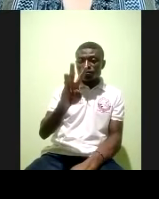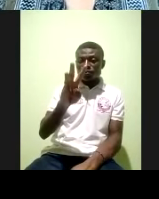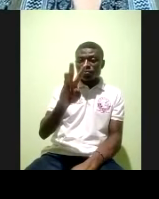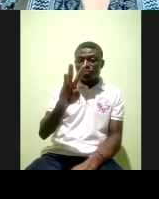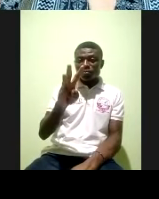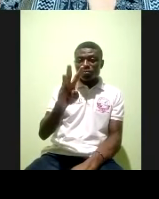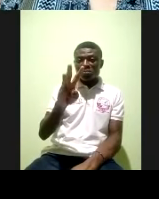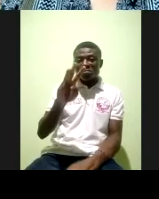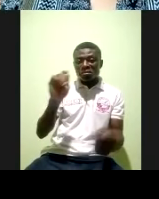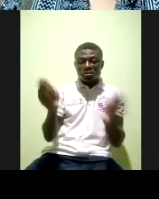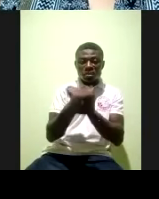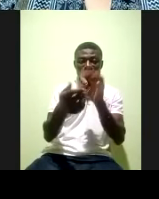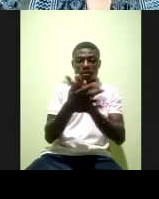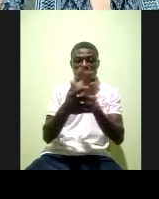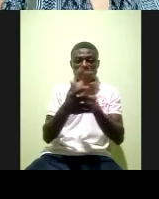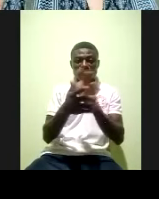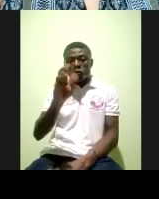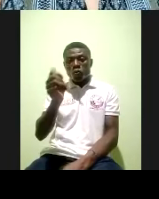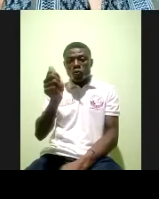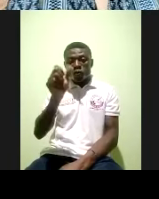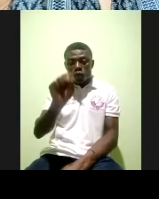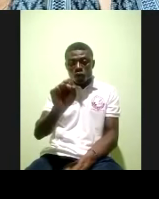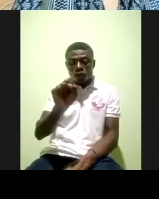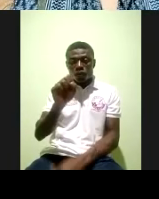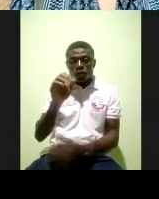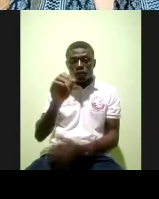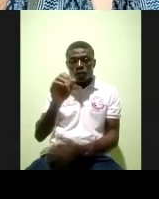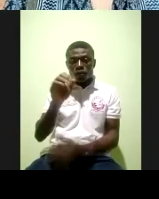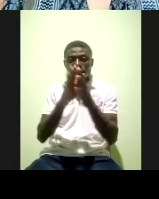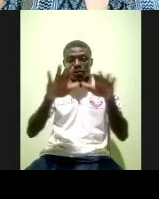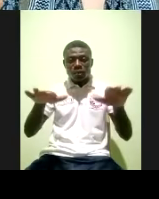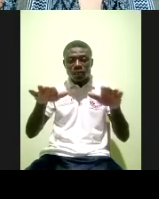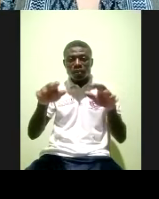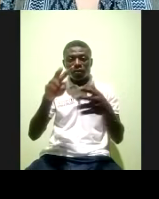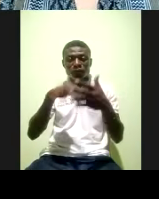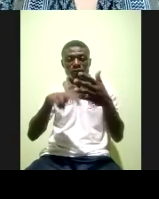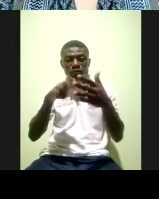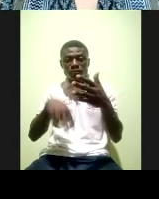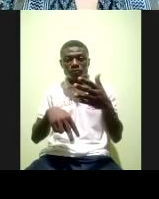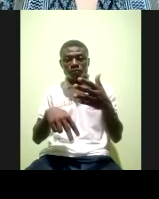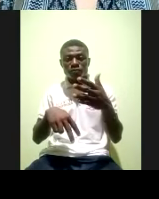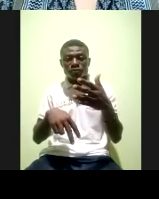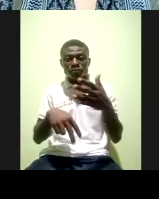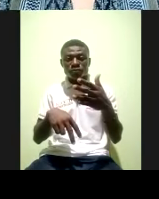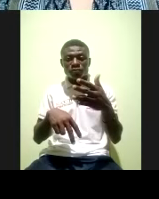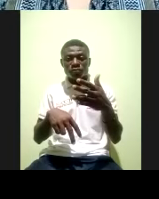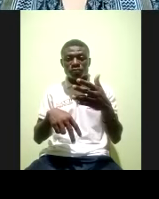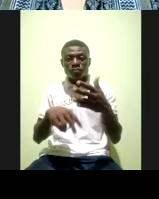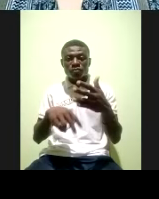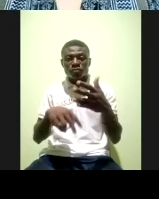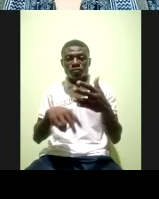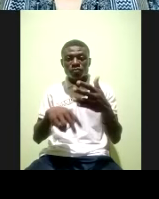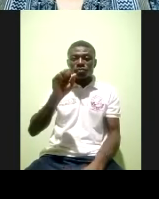them. And if I ask the child to read this word spin, it can